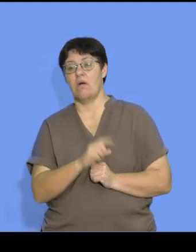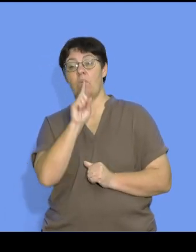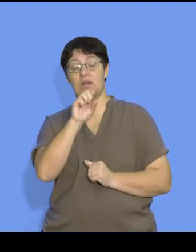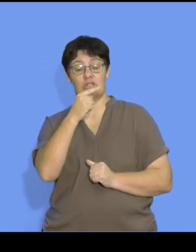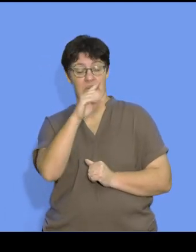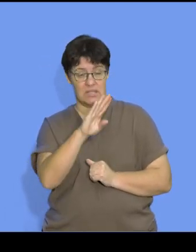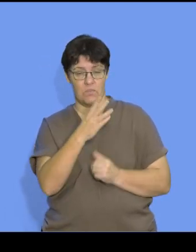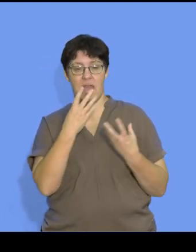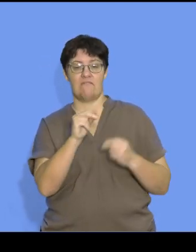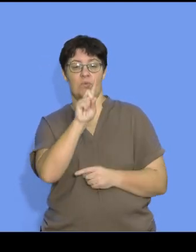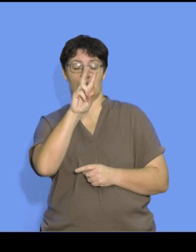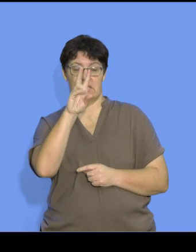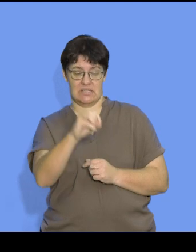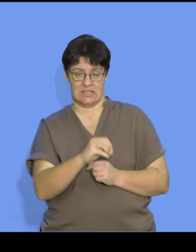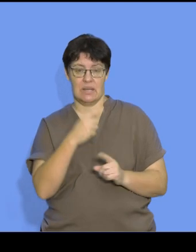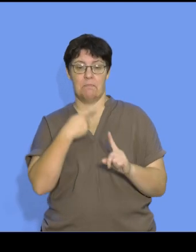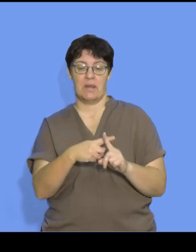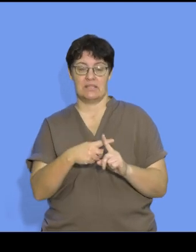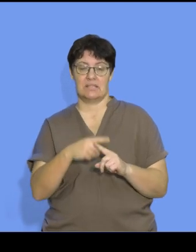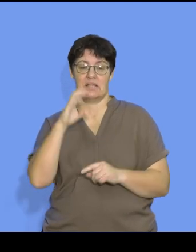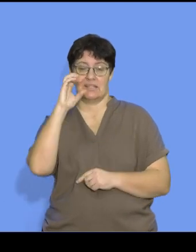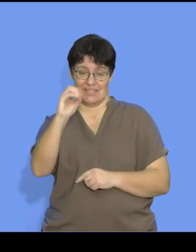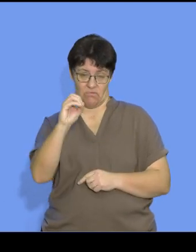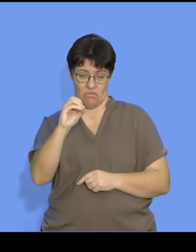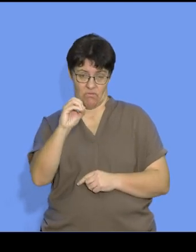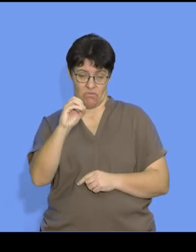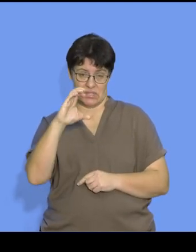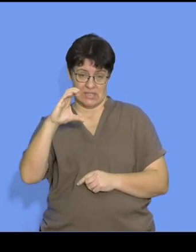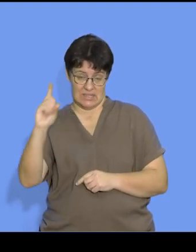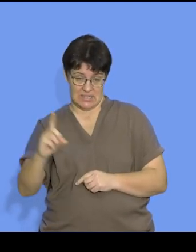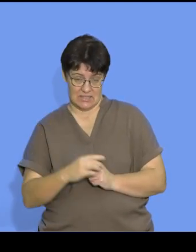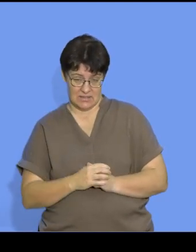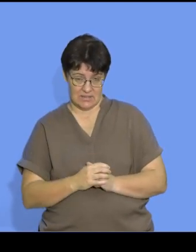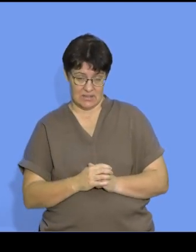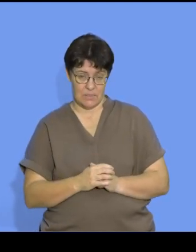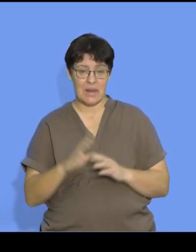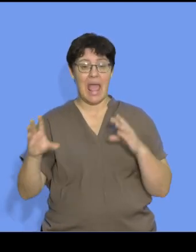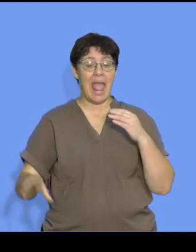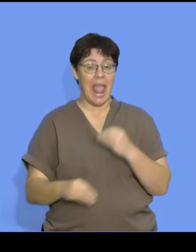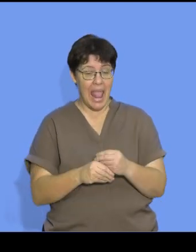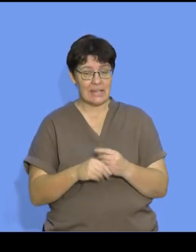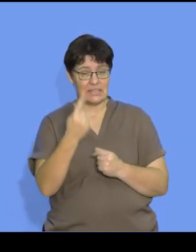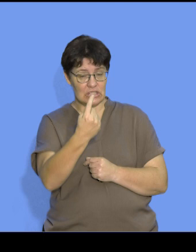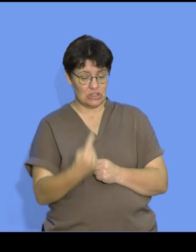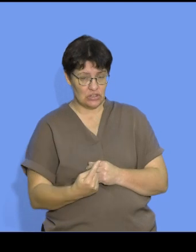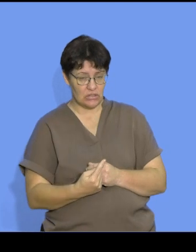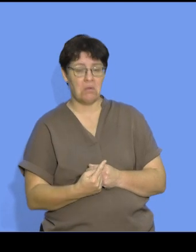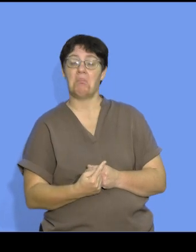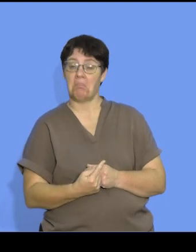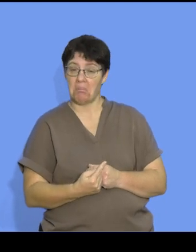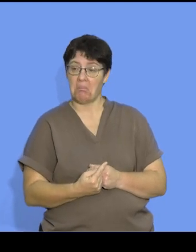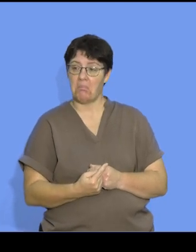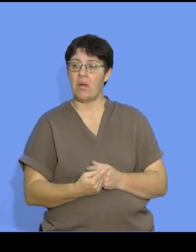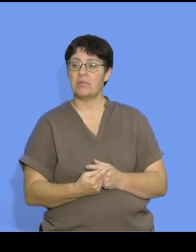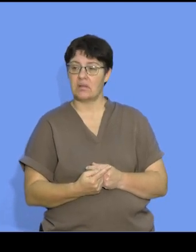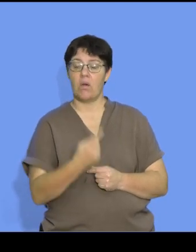had 120 plus no common differences. But each time I added a common difference, I took